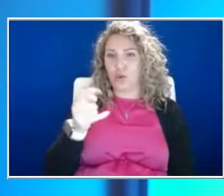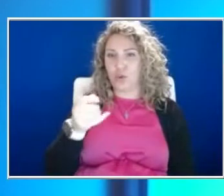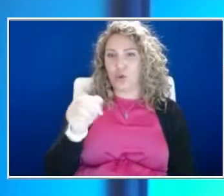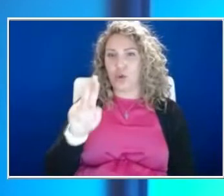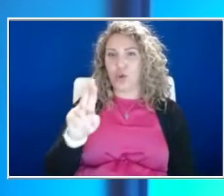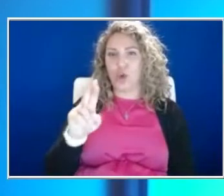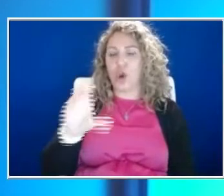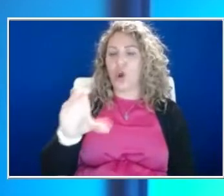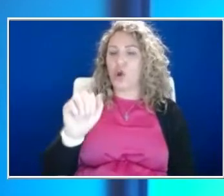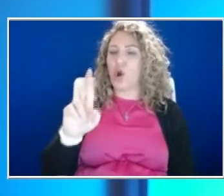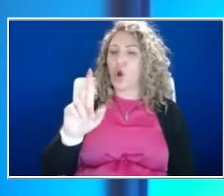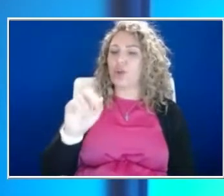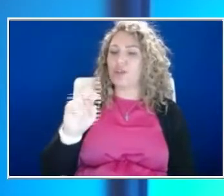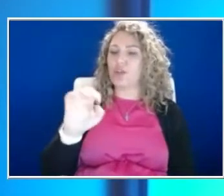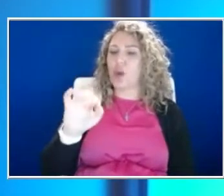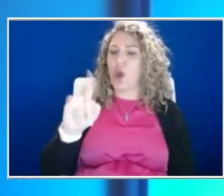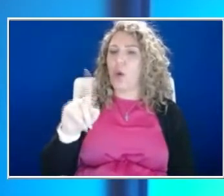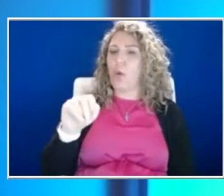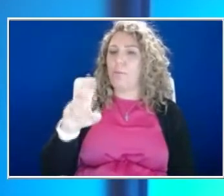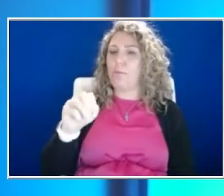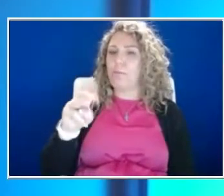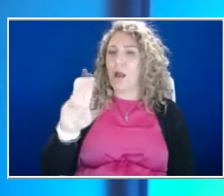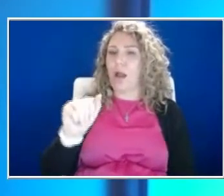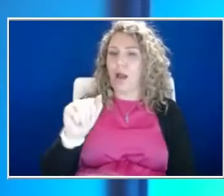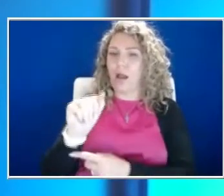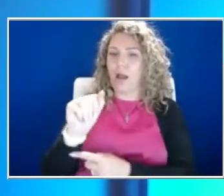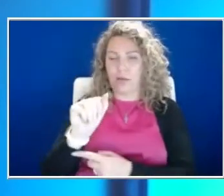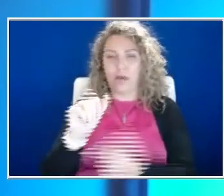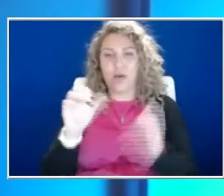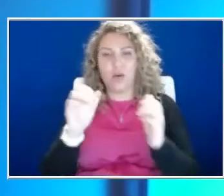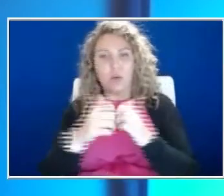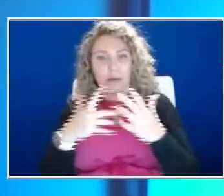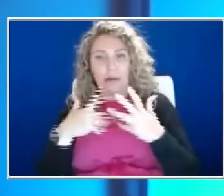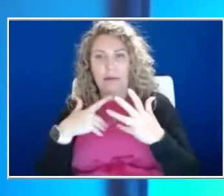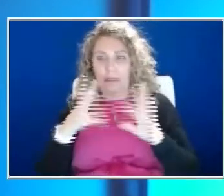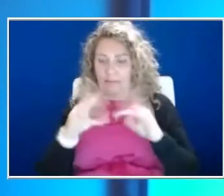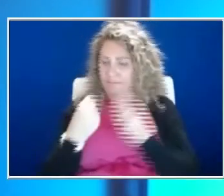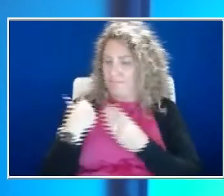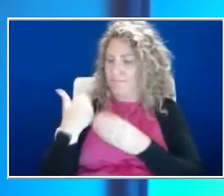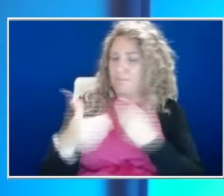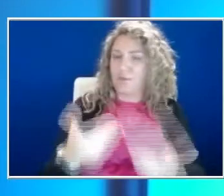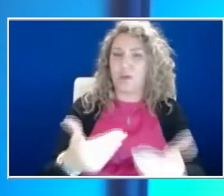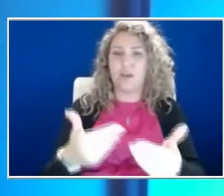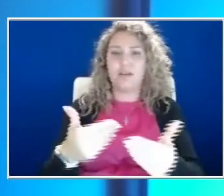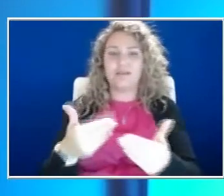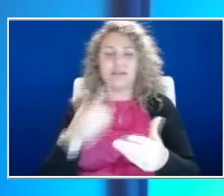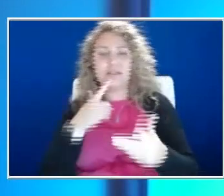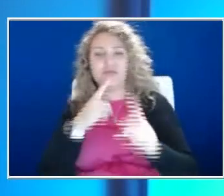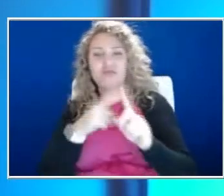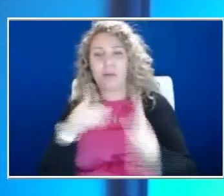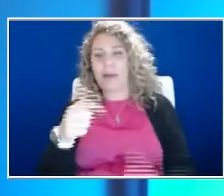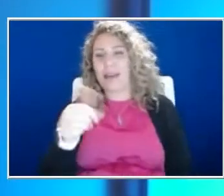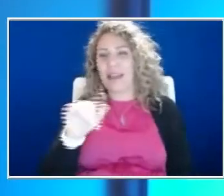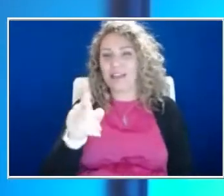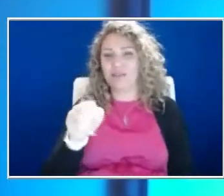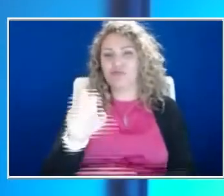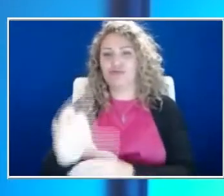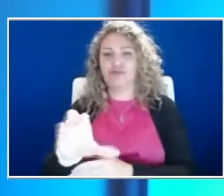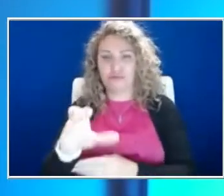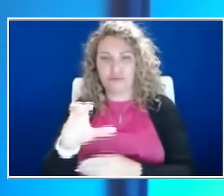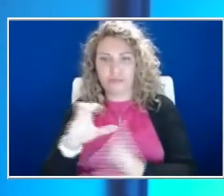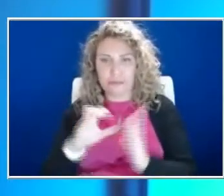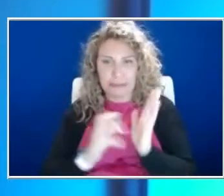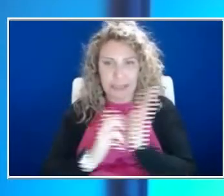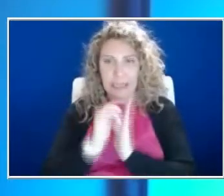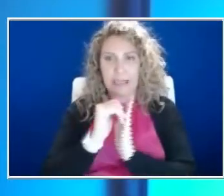lobular carcinoma with a family history of diffuse gastric cancer. Also, patients, we want to look at patients'